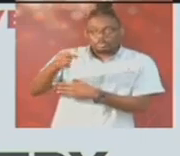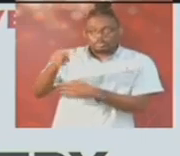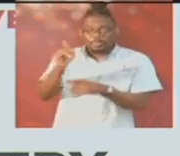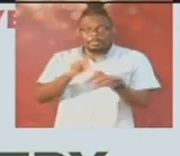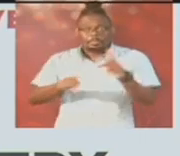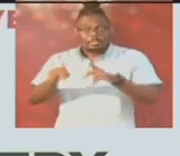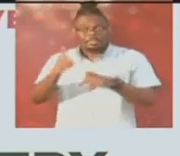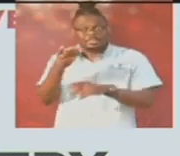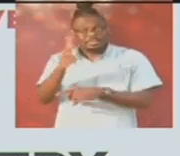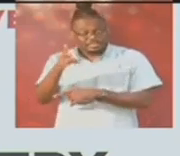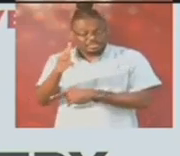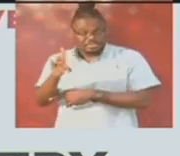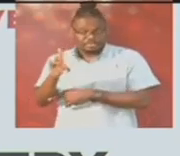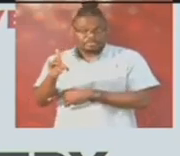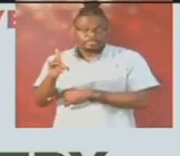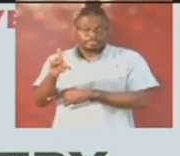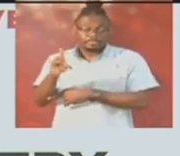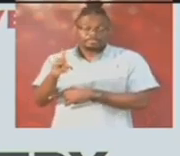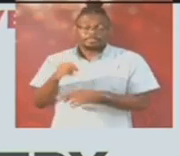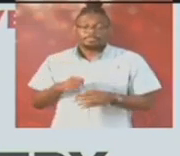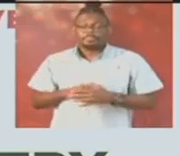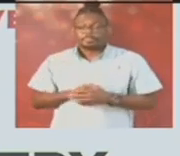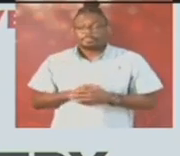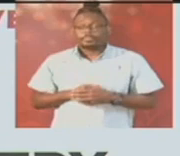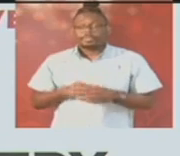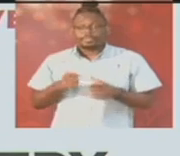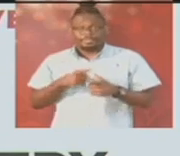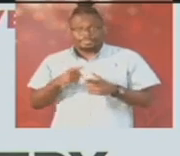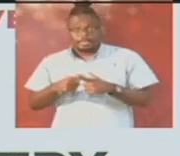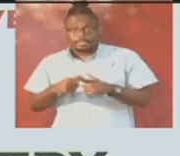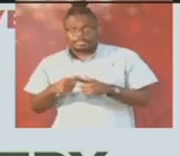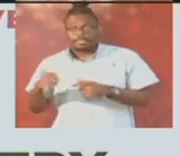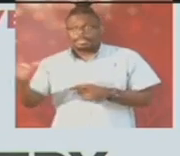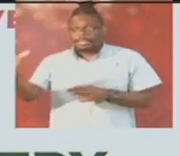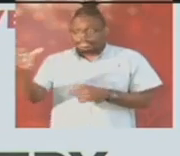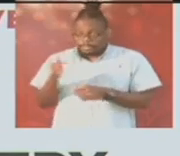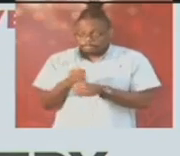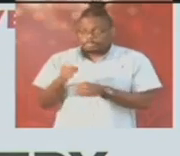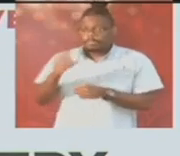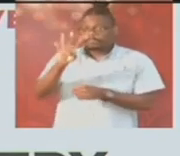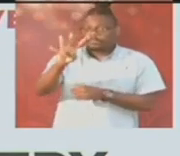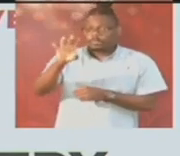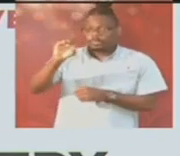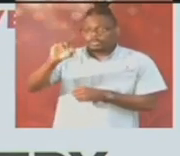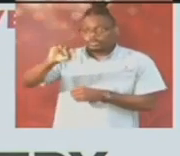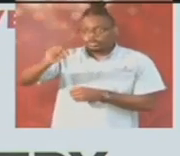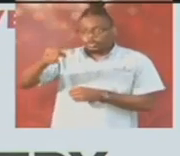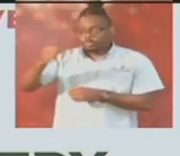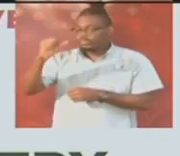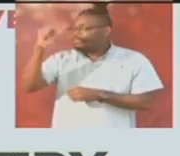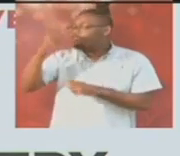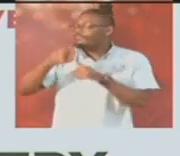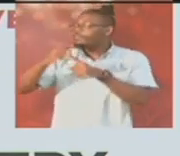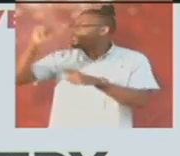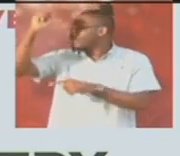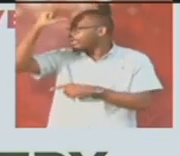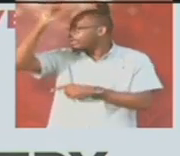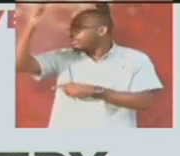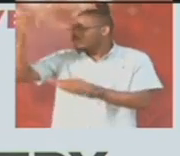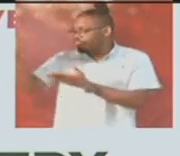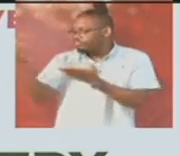The receipt of the 40,000 doses from India meant that we could